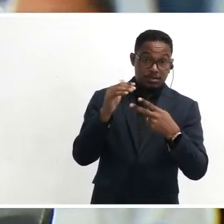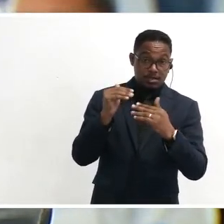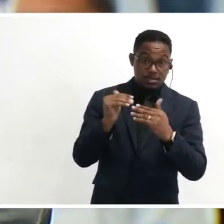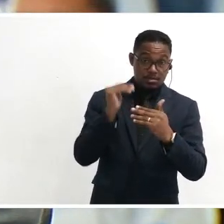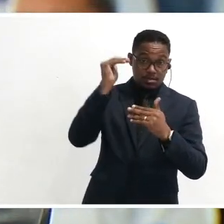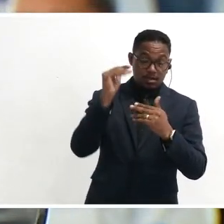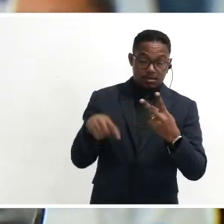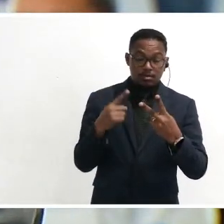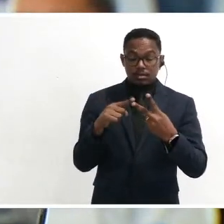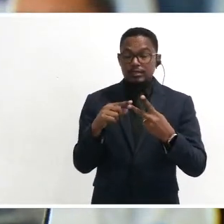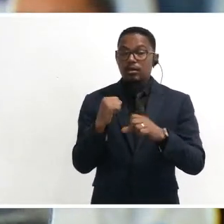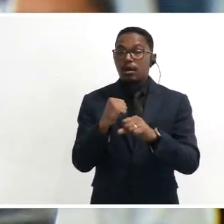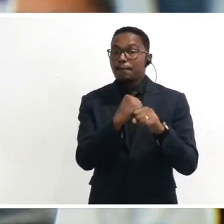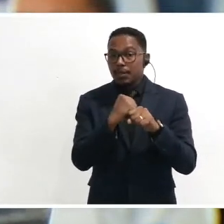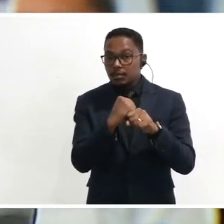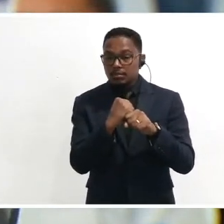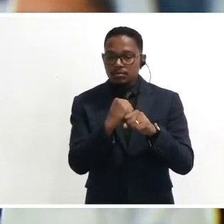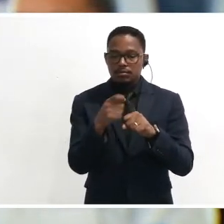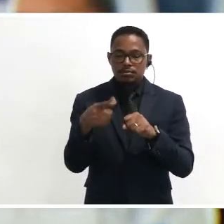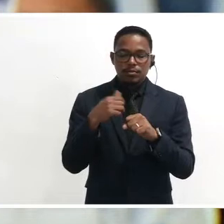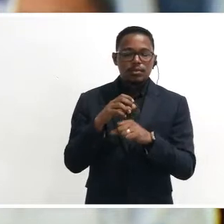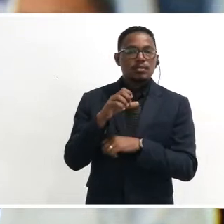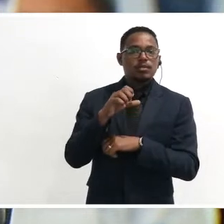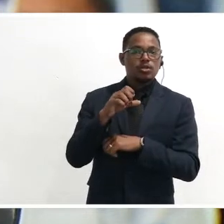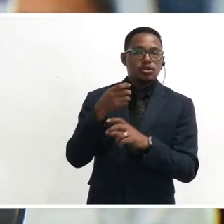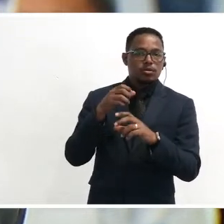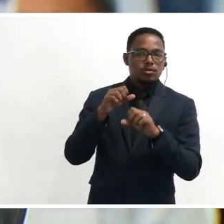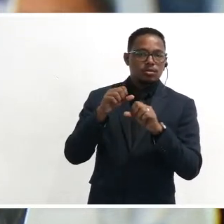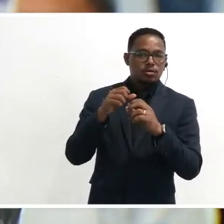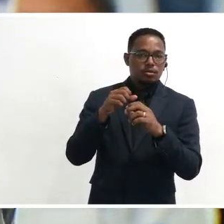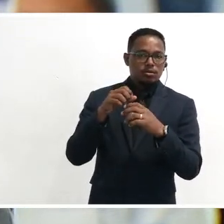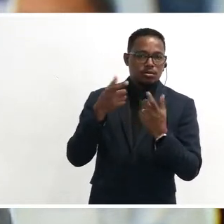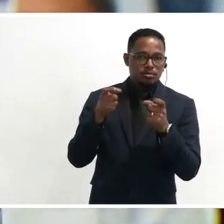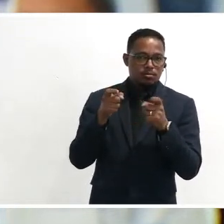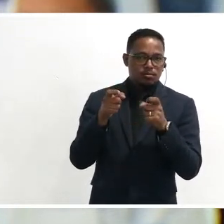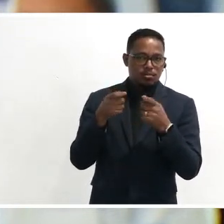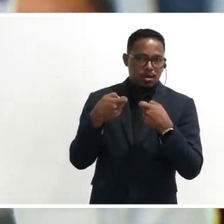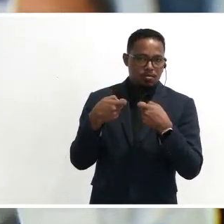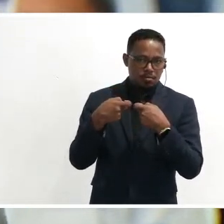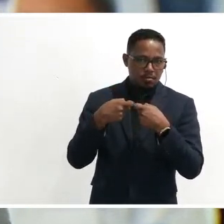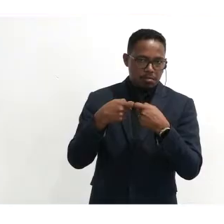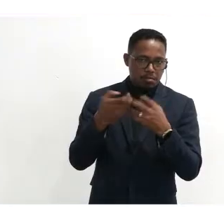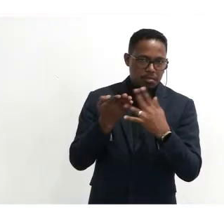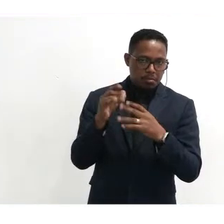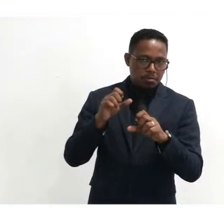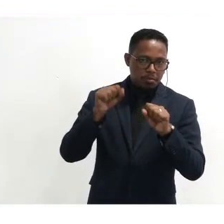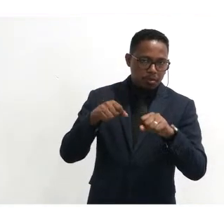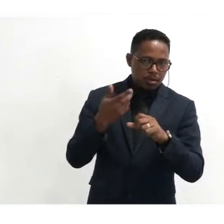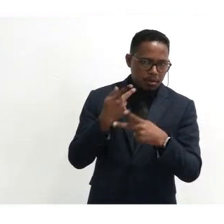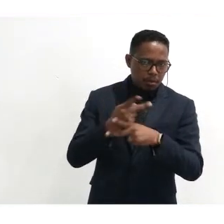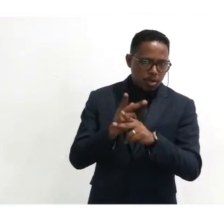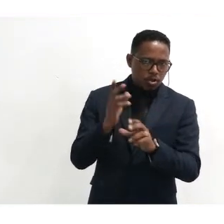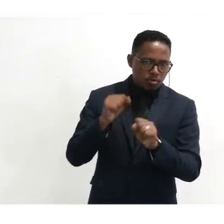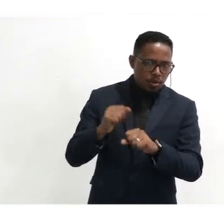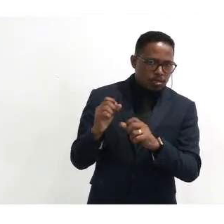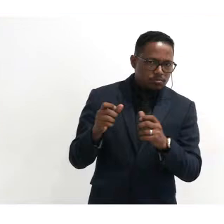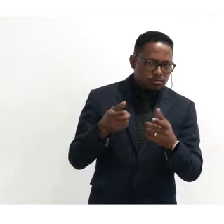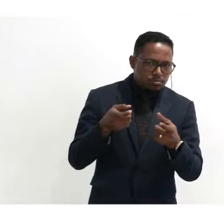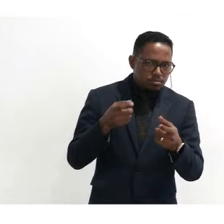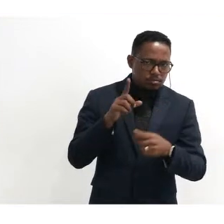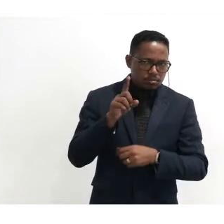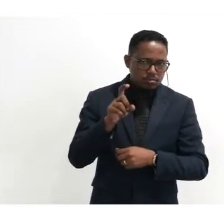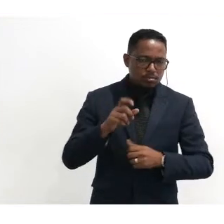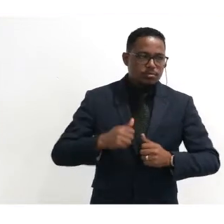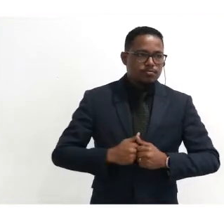the semiconductors product, let me call it. That's all. I'm not sure I understood your question